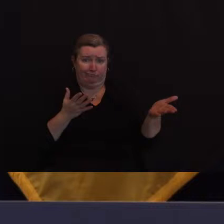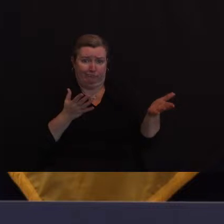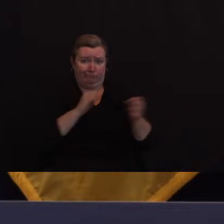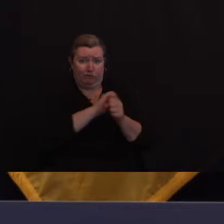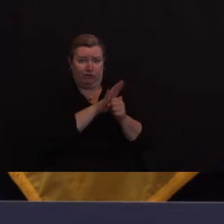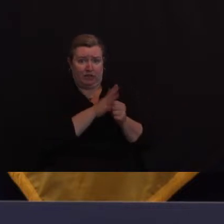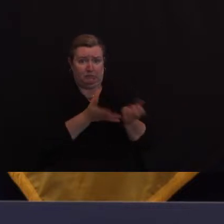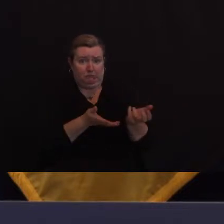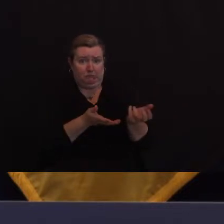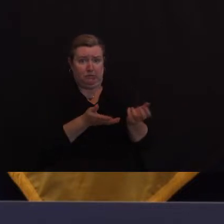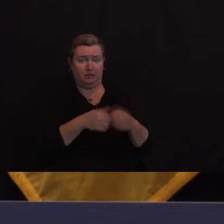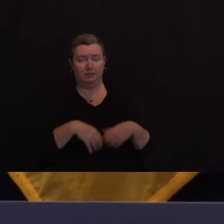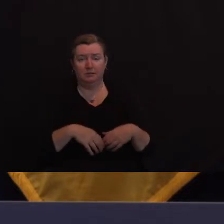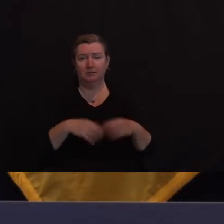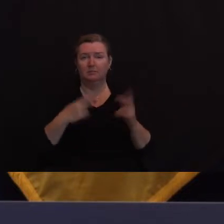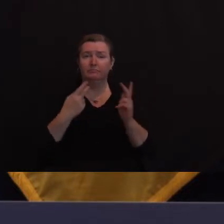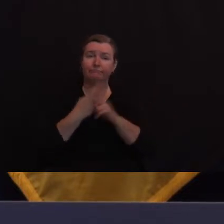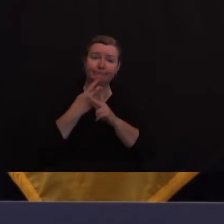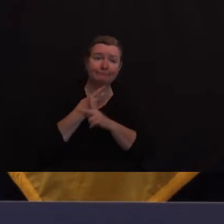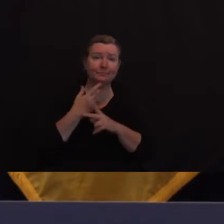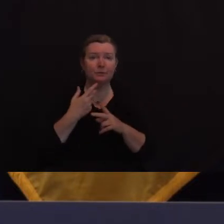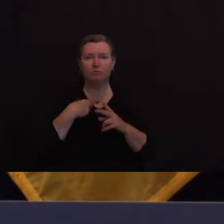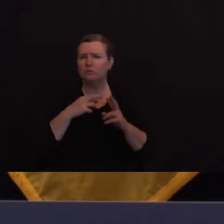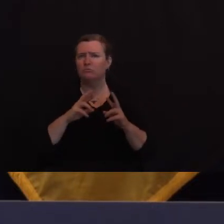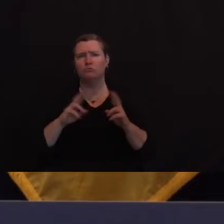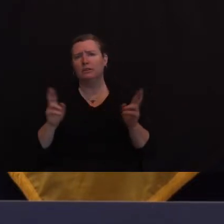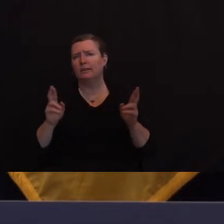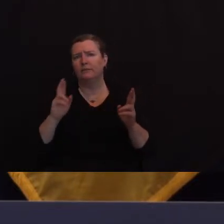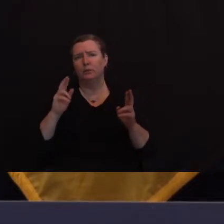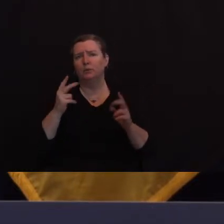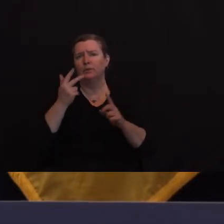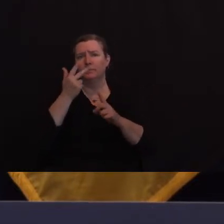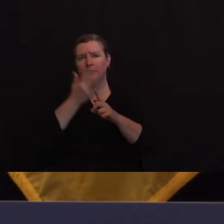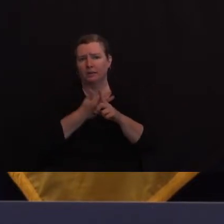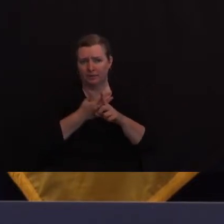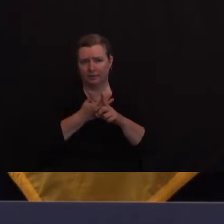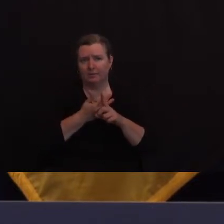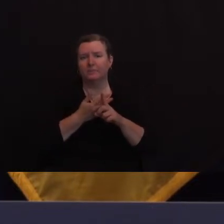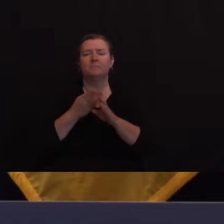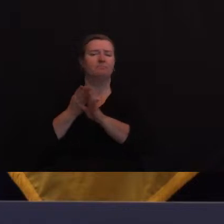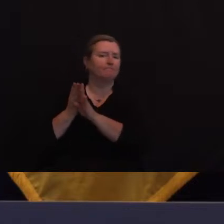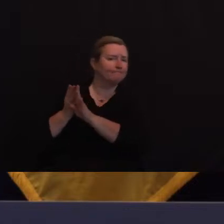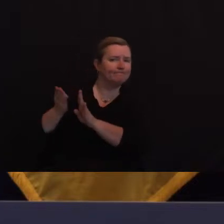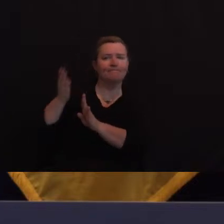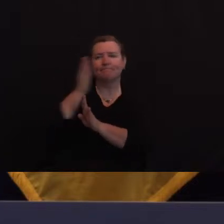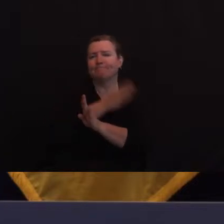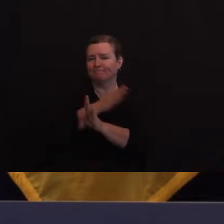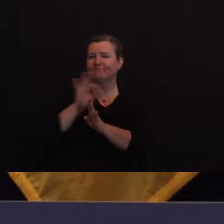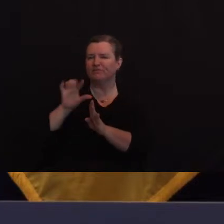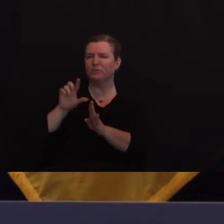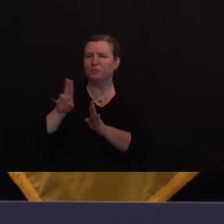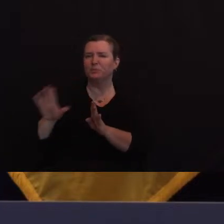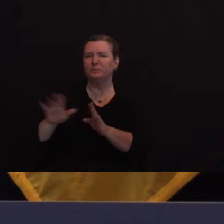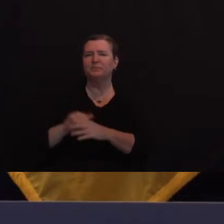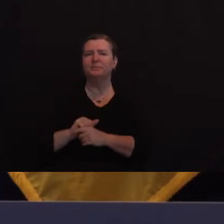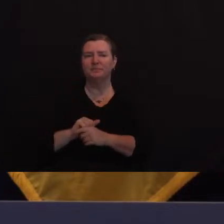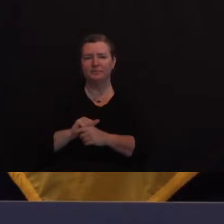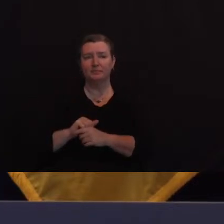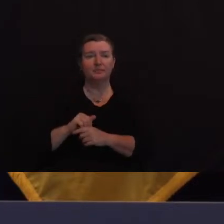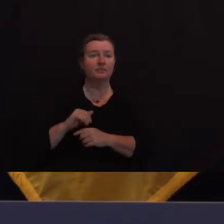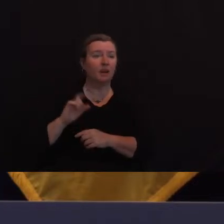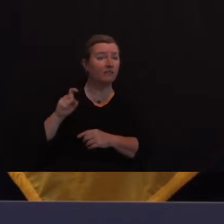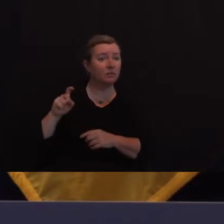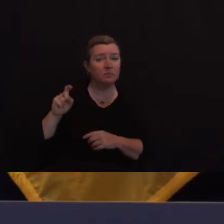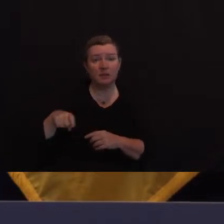that cycle occurs. So if this is an annual event, I'll bet you we'll be here a year from now talking about mega sites for a period